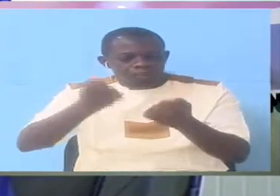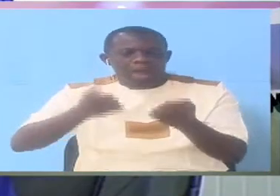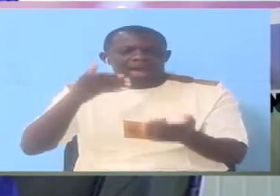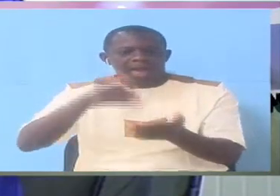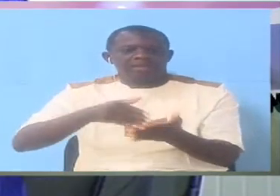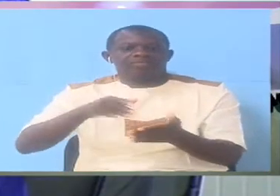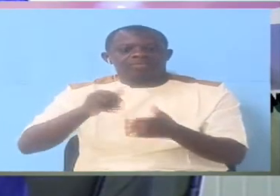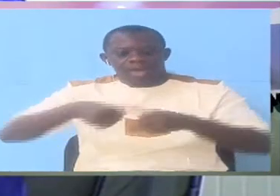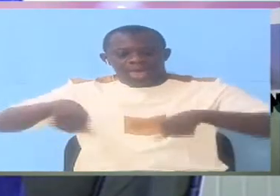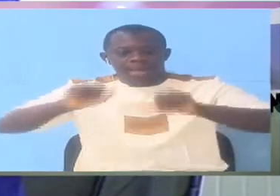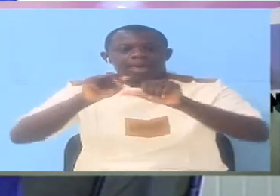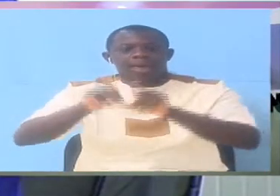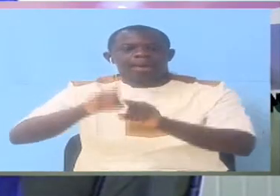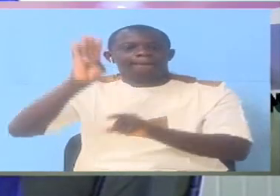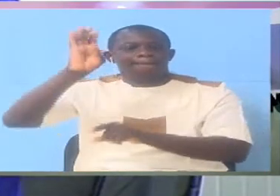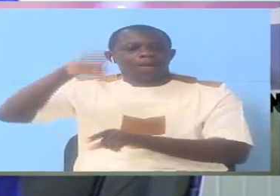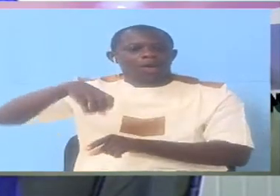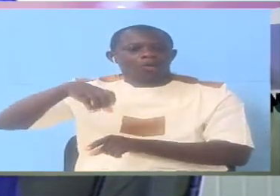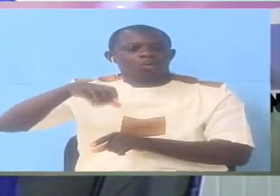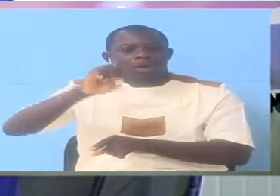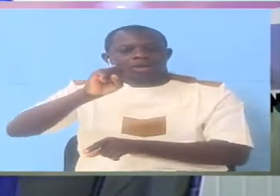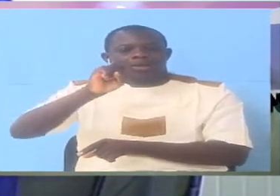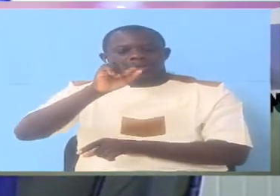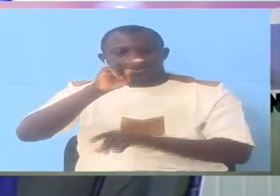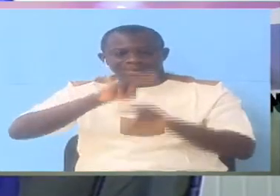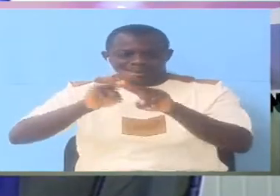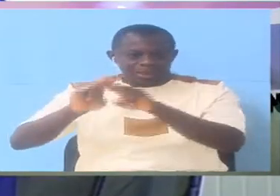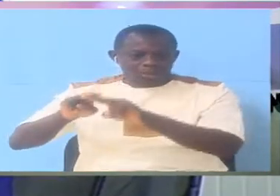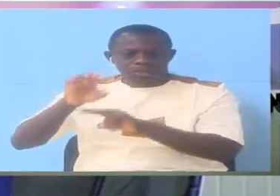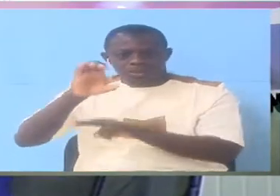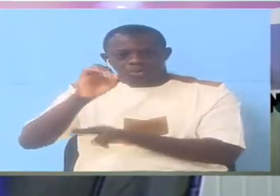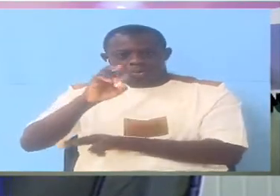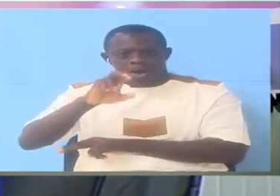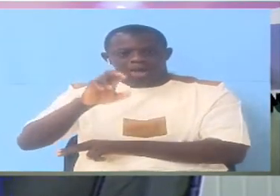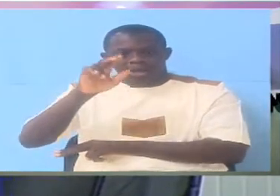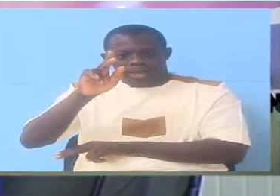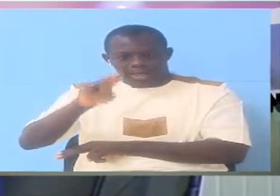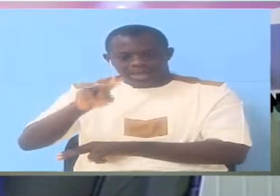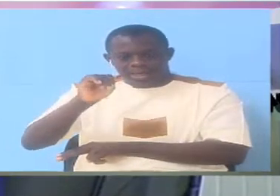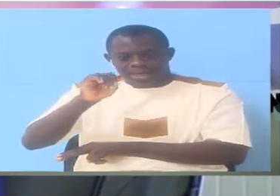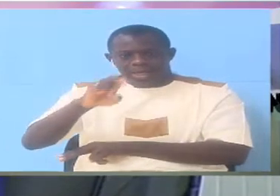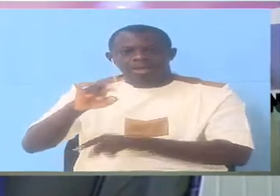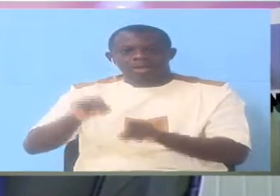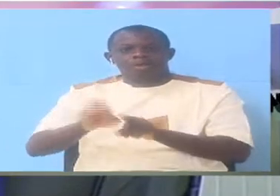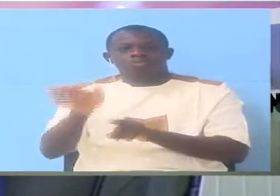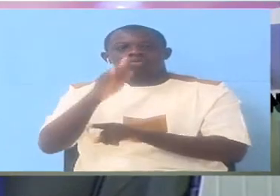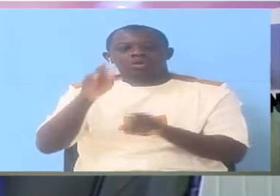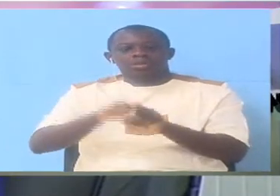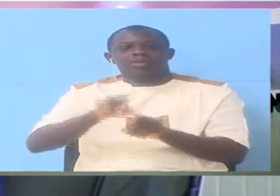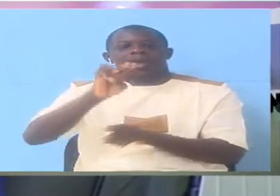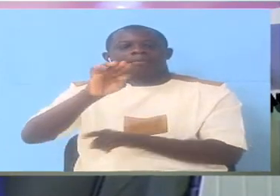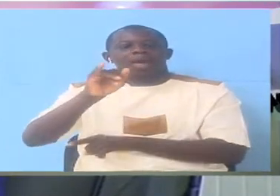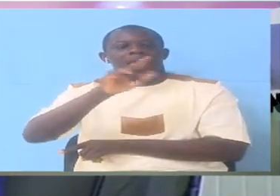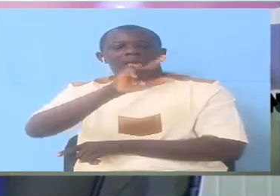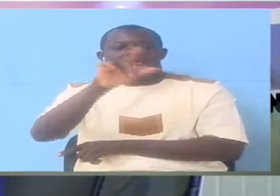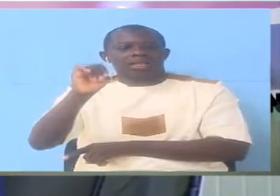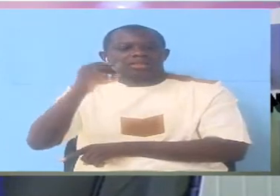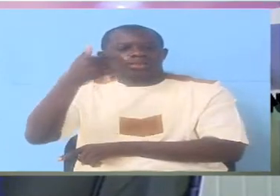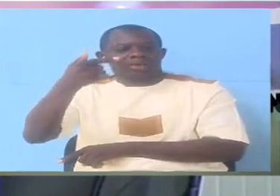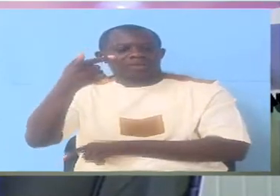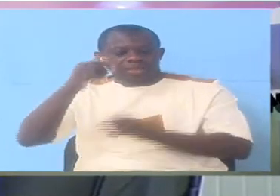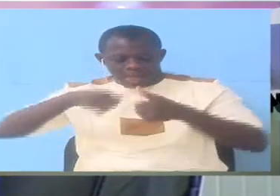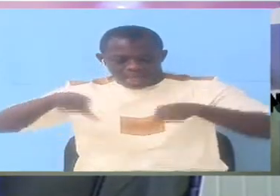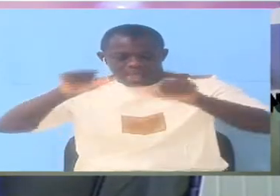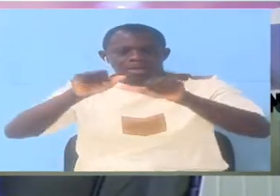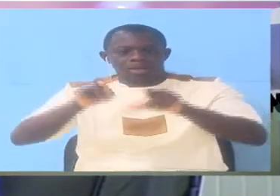We drove out of Banjul until at the Stink Corner. Mile 7 mafam. was Bakau going towards the mile 7.